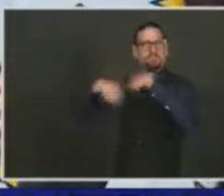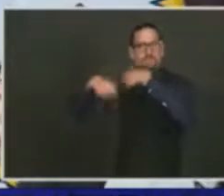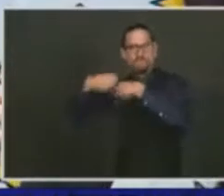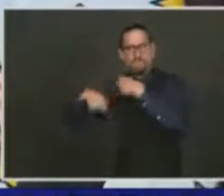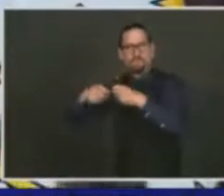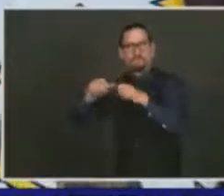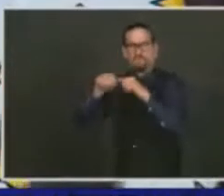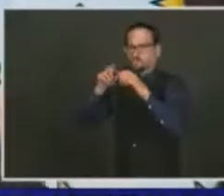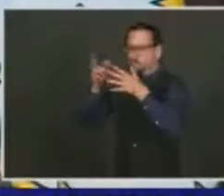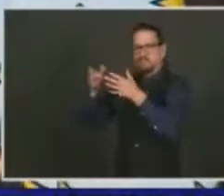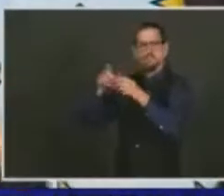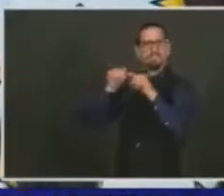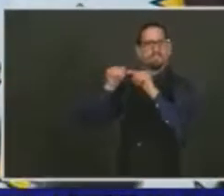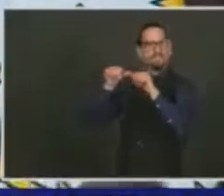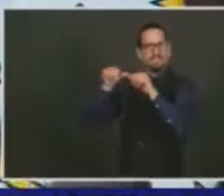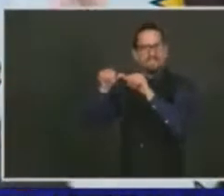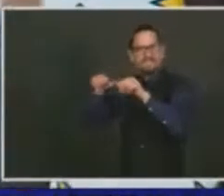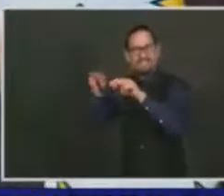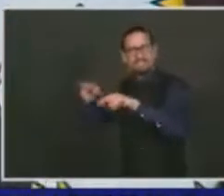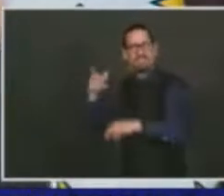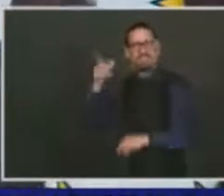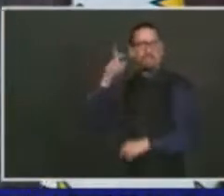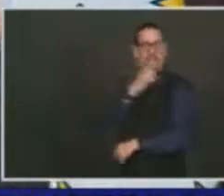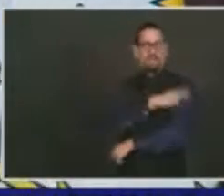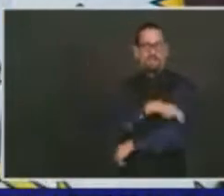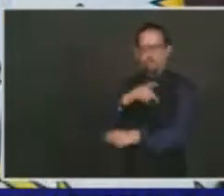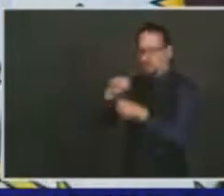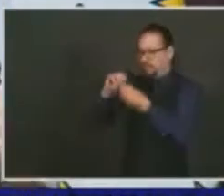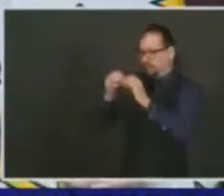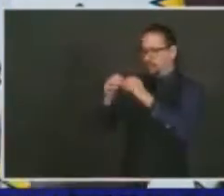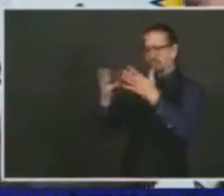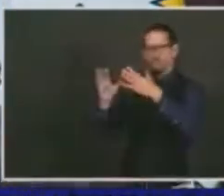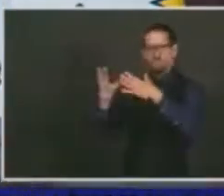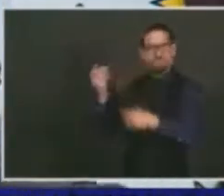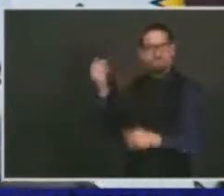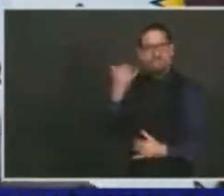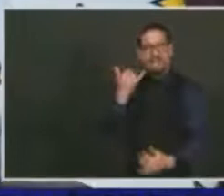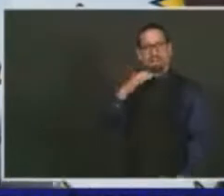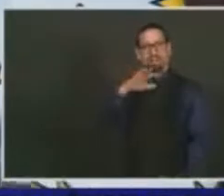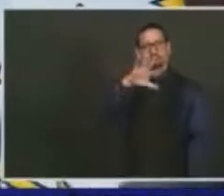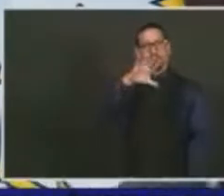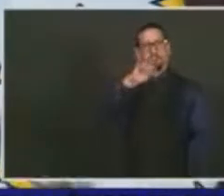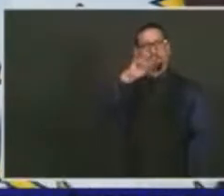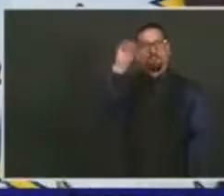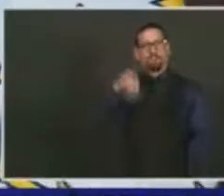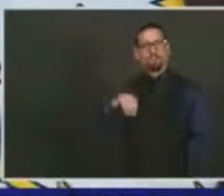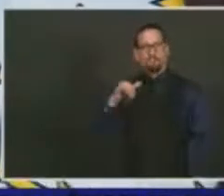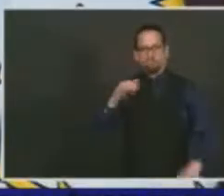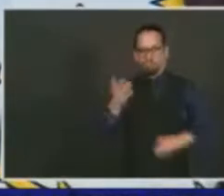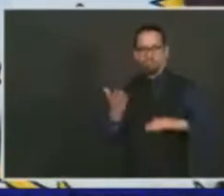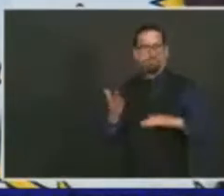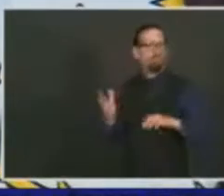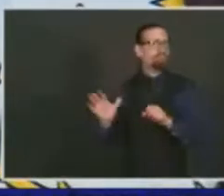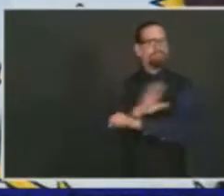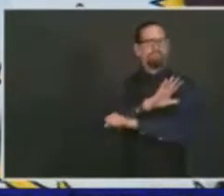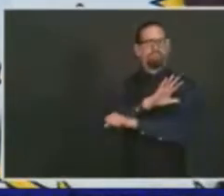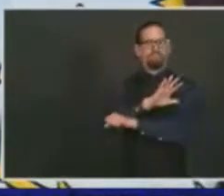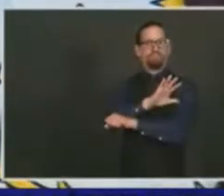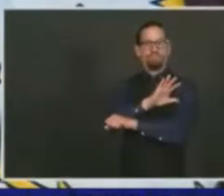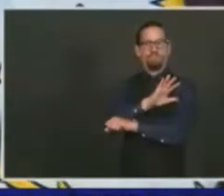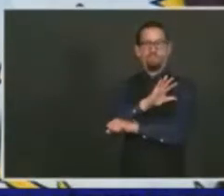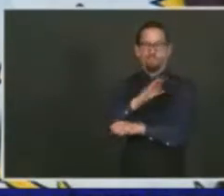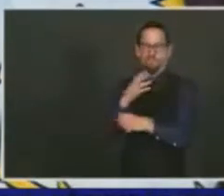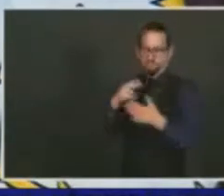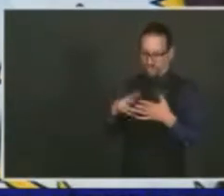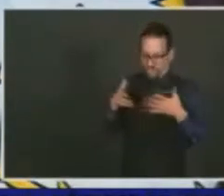Hospitalizations, we know, lag the case trends. So cases are through the roof now. 2-3 weeks from now, we'll have